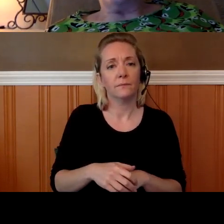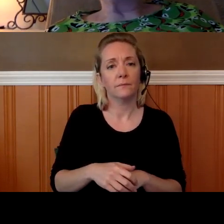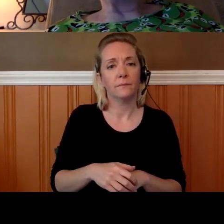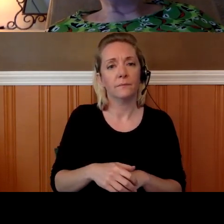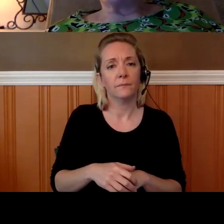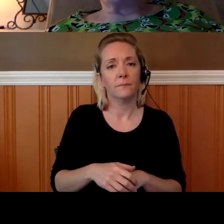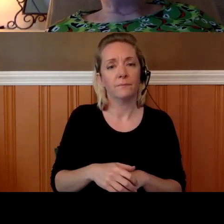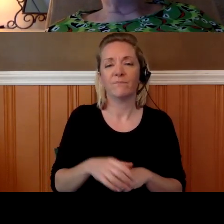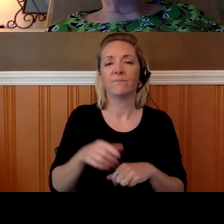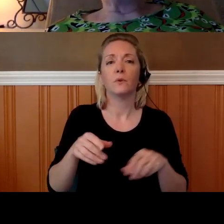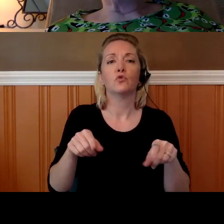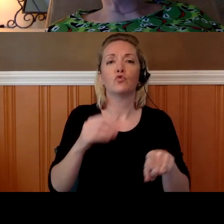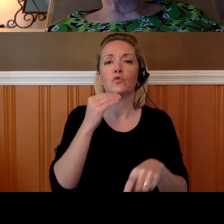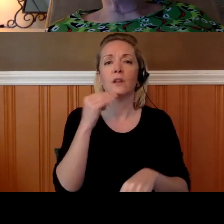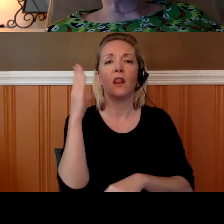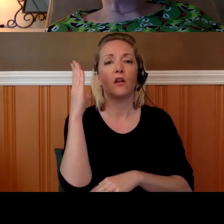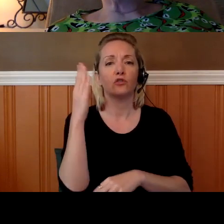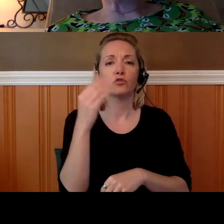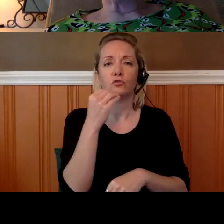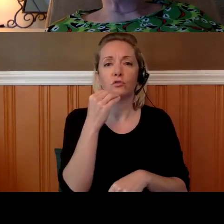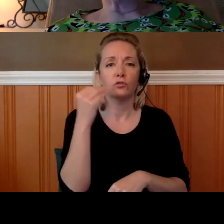at lunchtime.